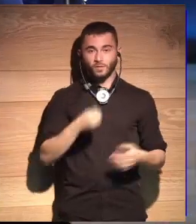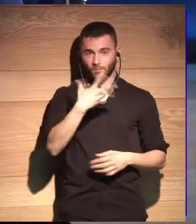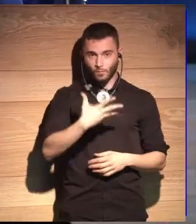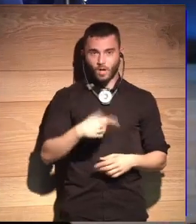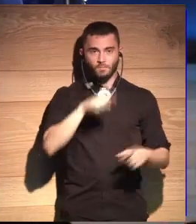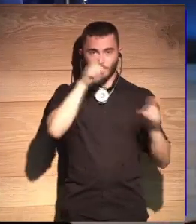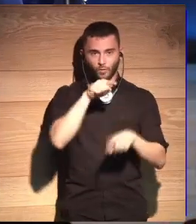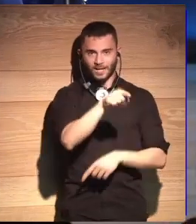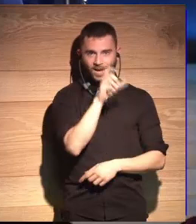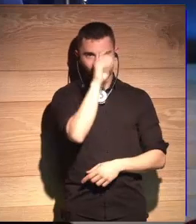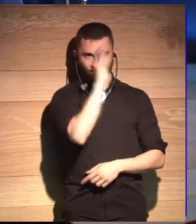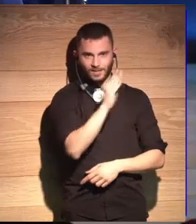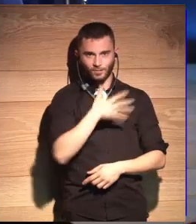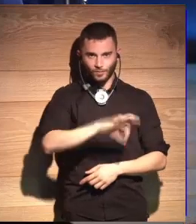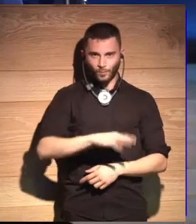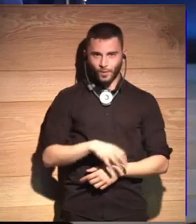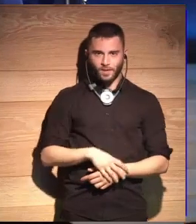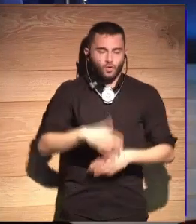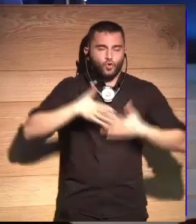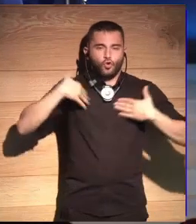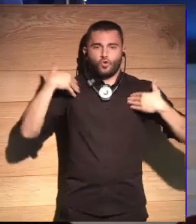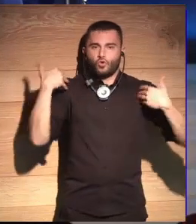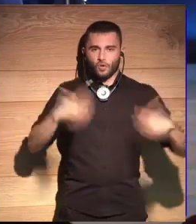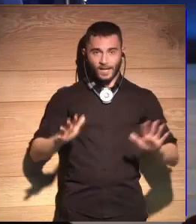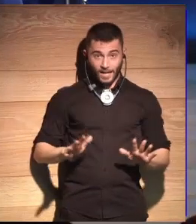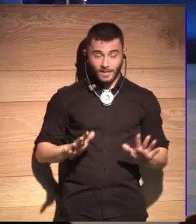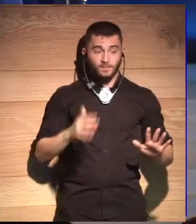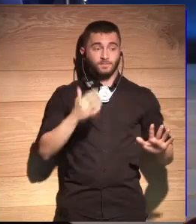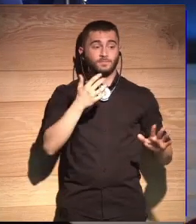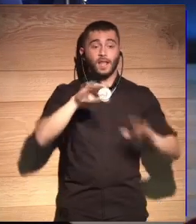be signing copies of his book, so you can ask him quickly